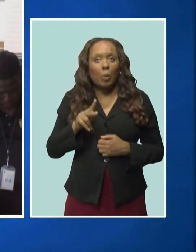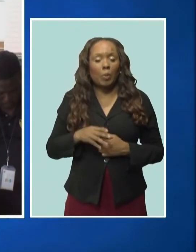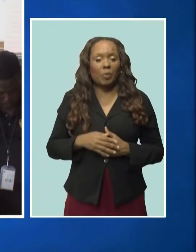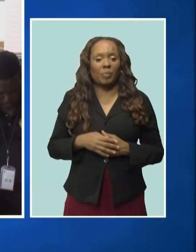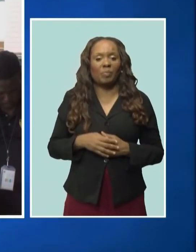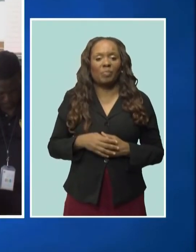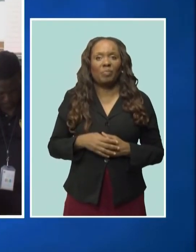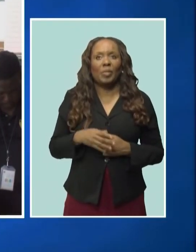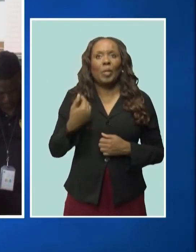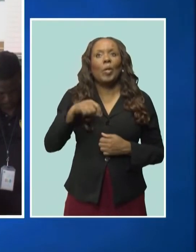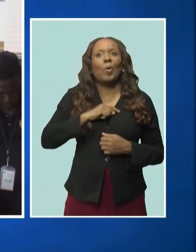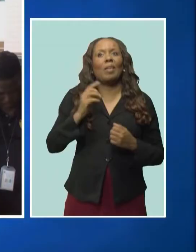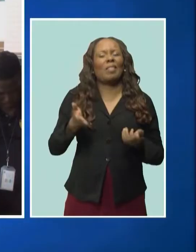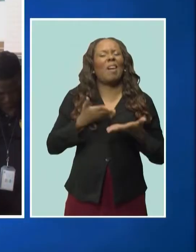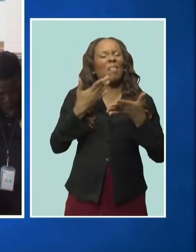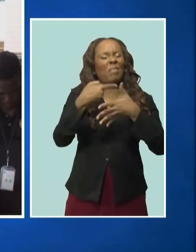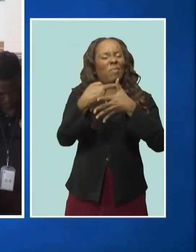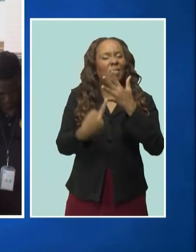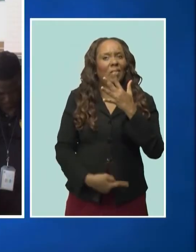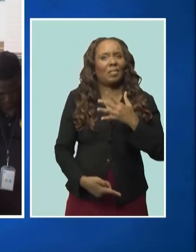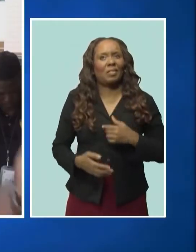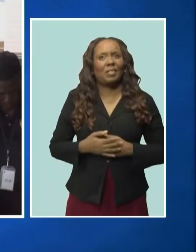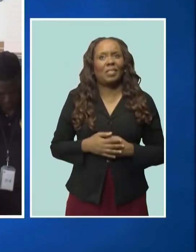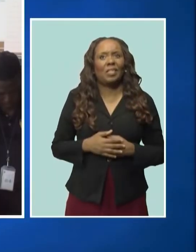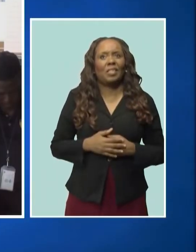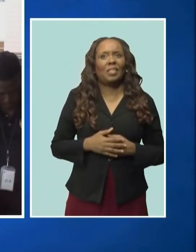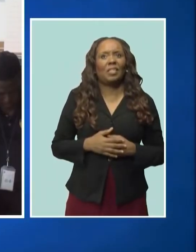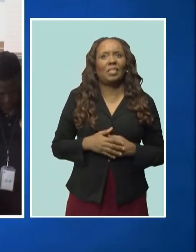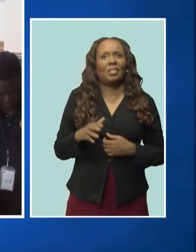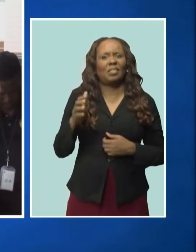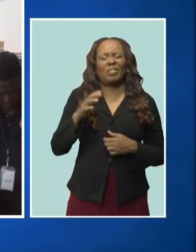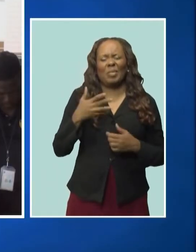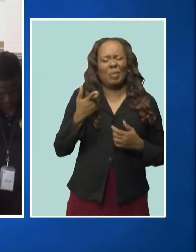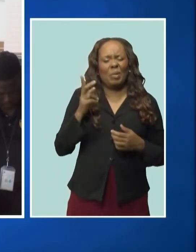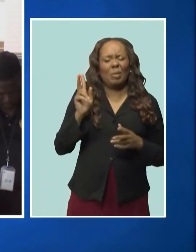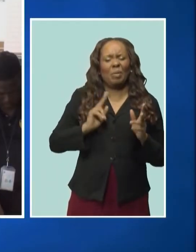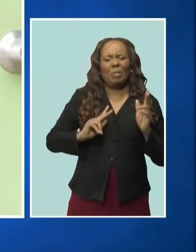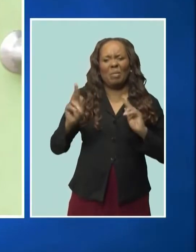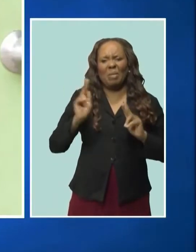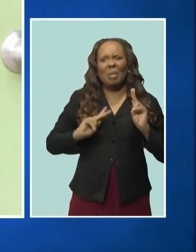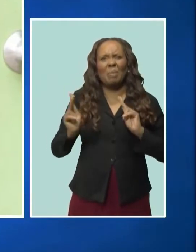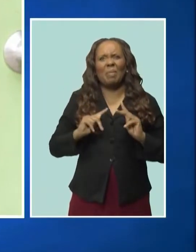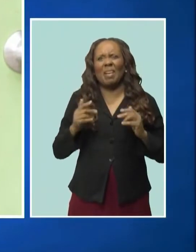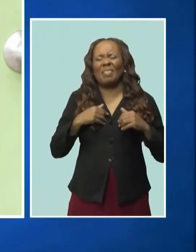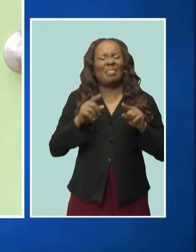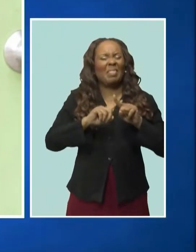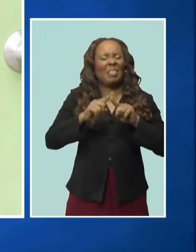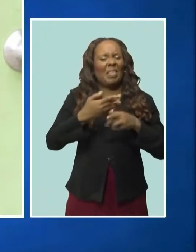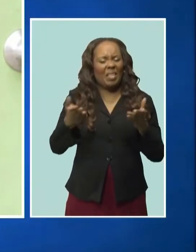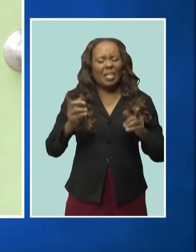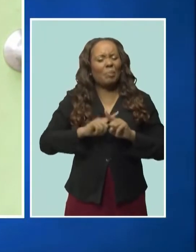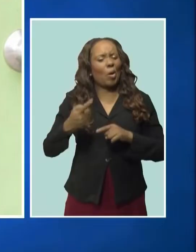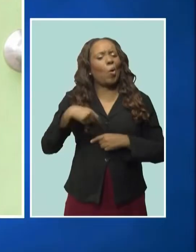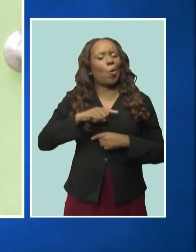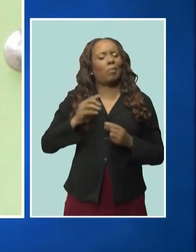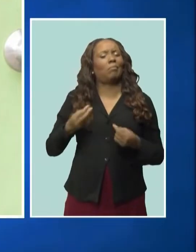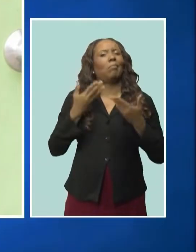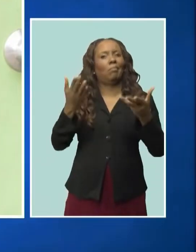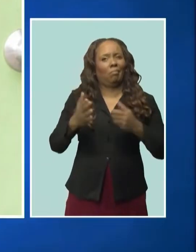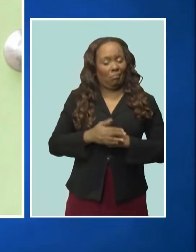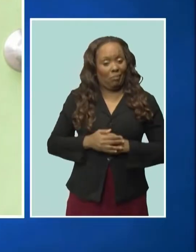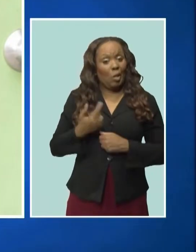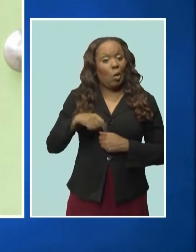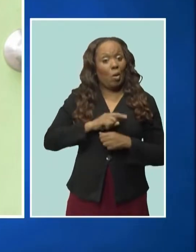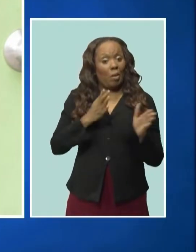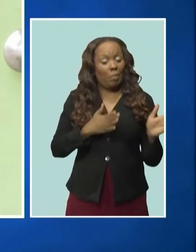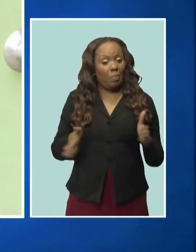And that's what we're offering. So I forget about all these fancy prices that people have to offer. Mr. Walcott says preparations have been made